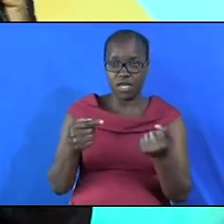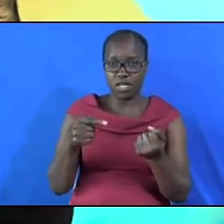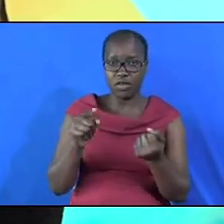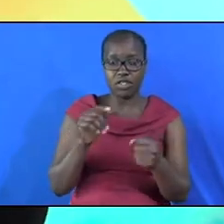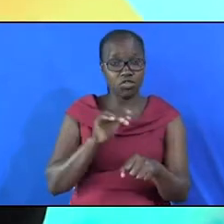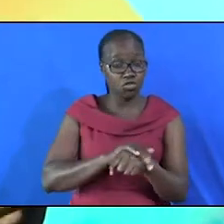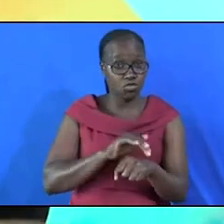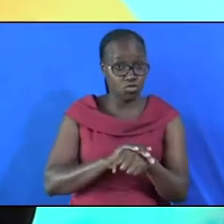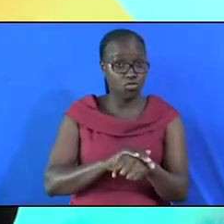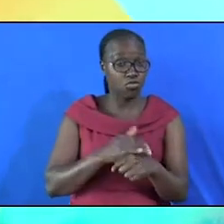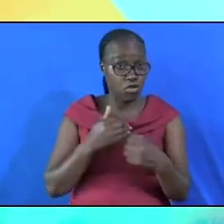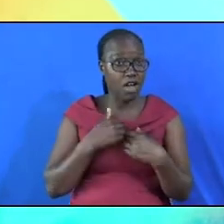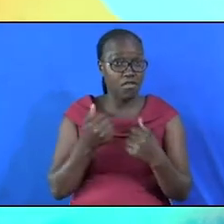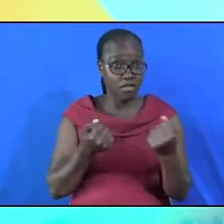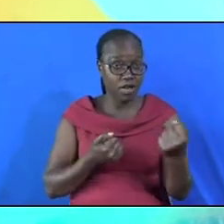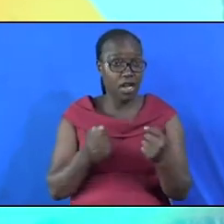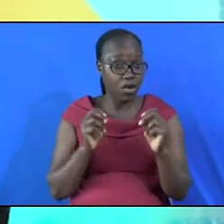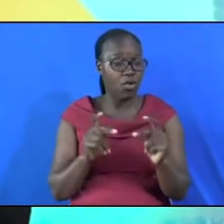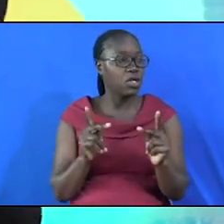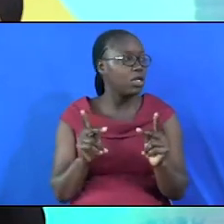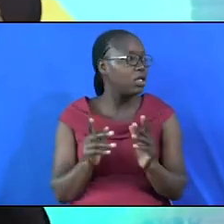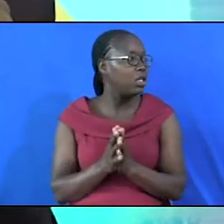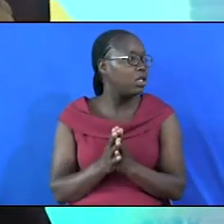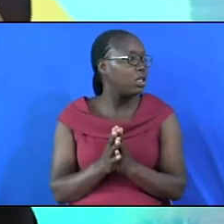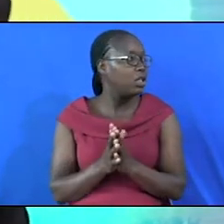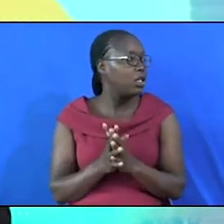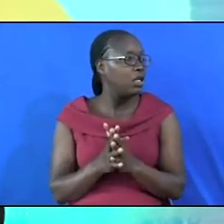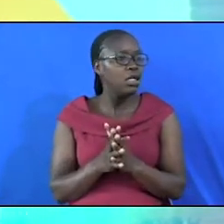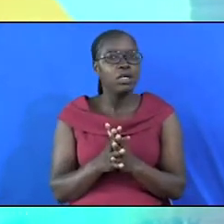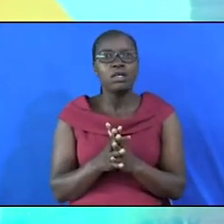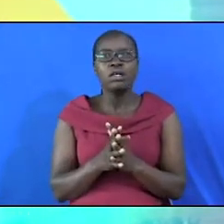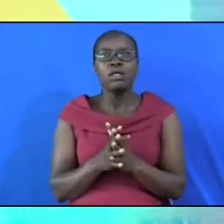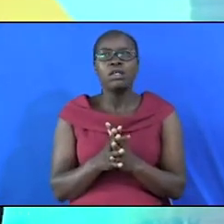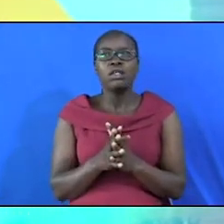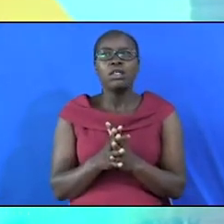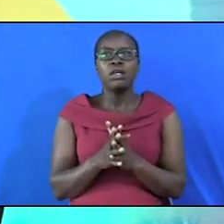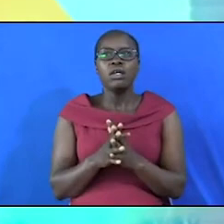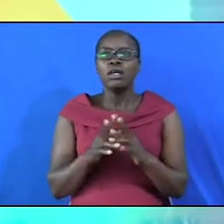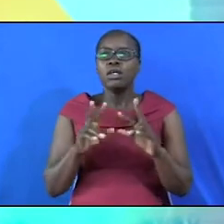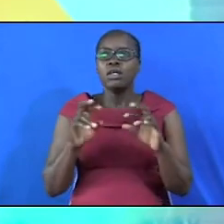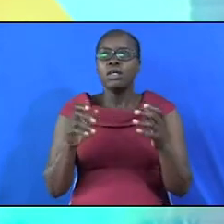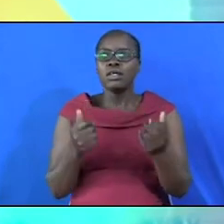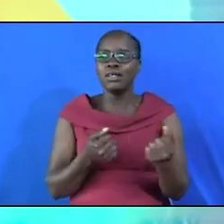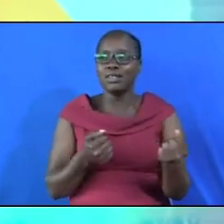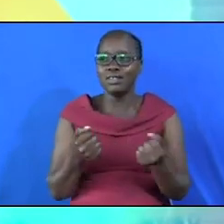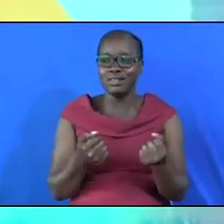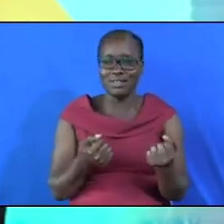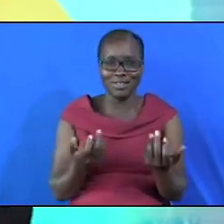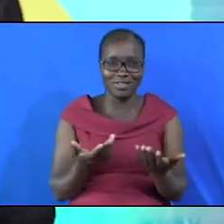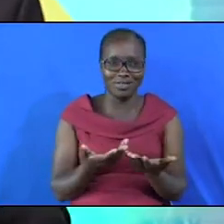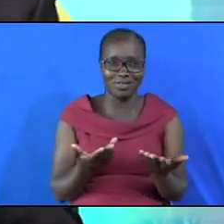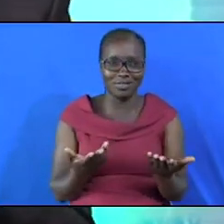is good to have a car. Are we together? I'm not saying you walk forever. My friend, look for a car.